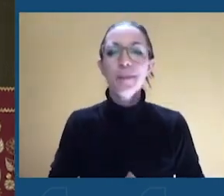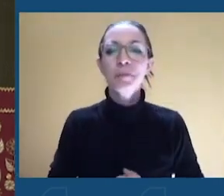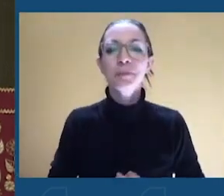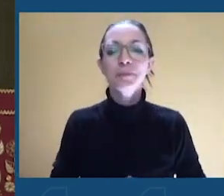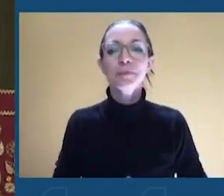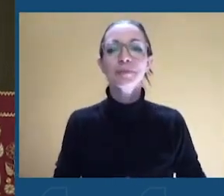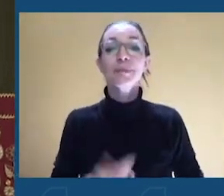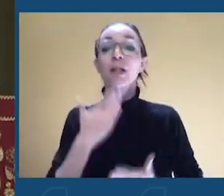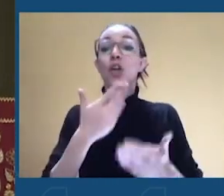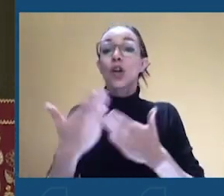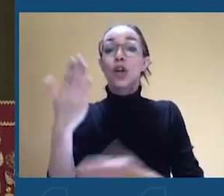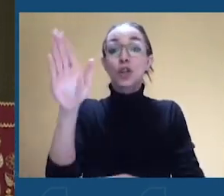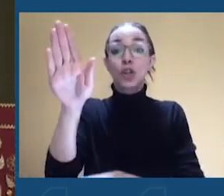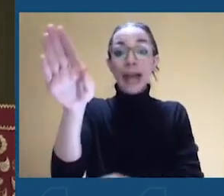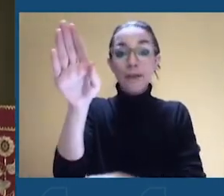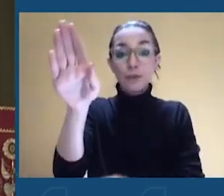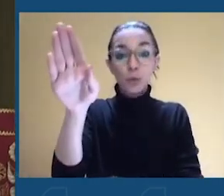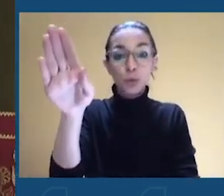Good afternoon.